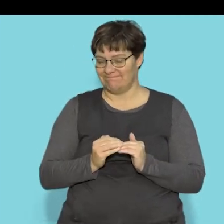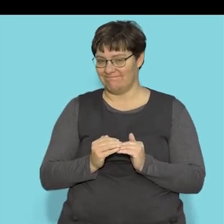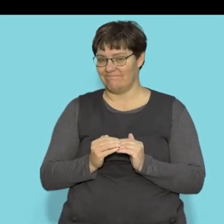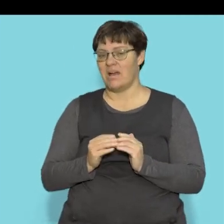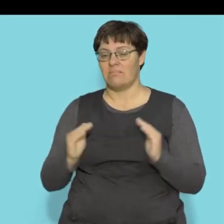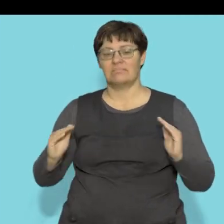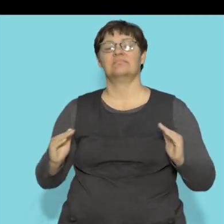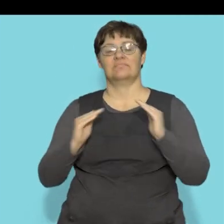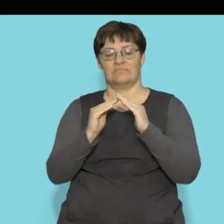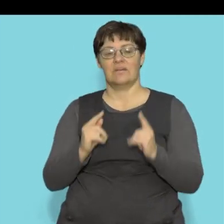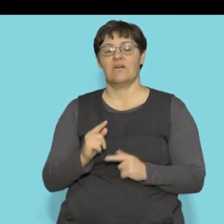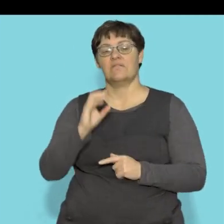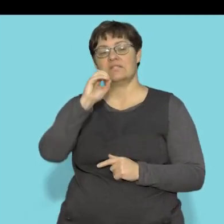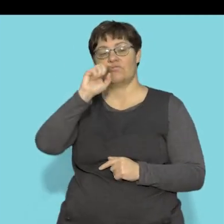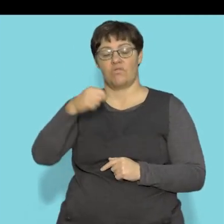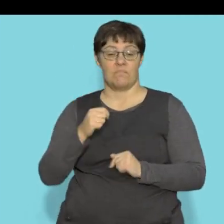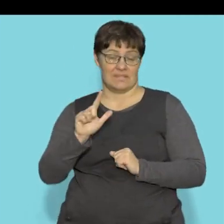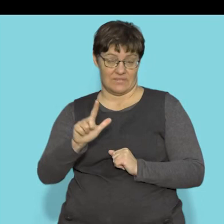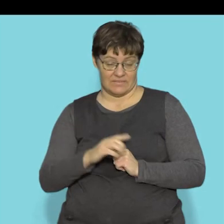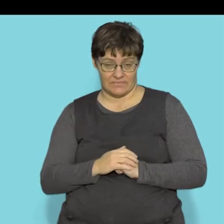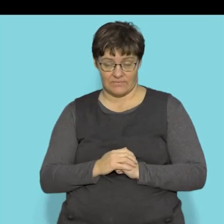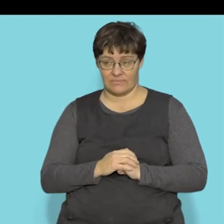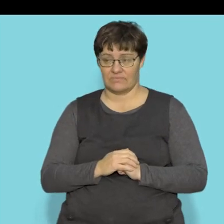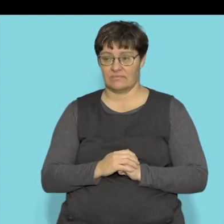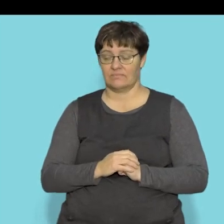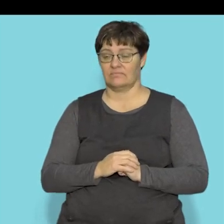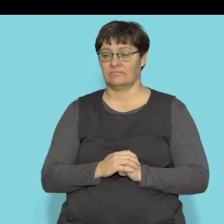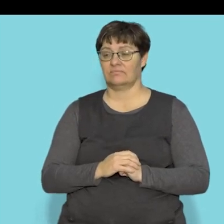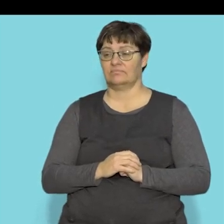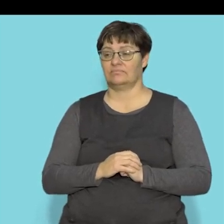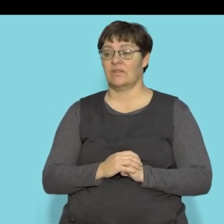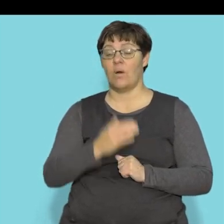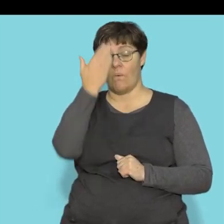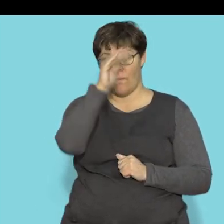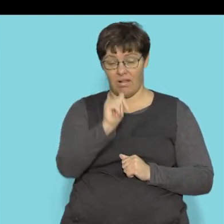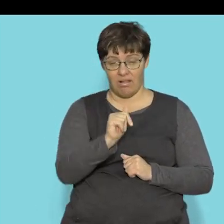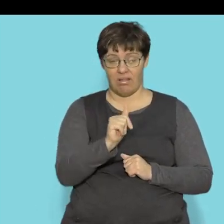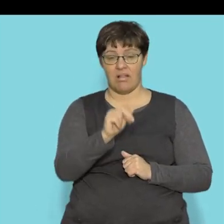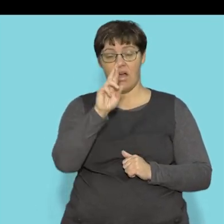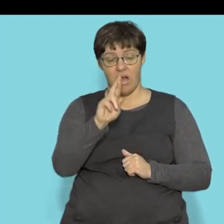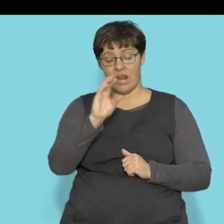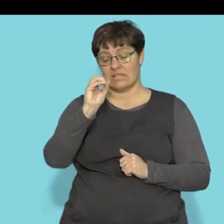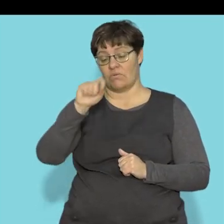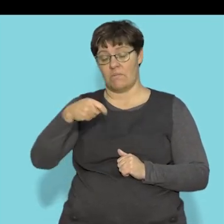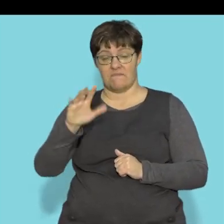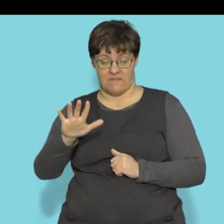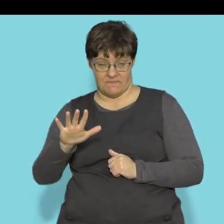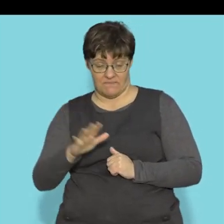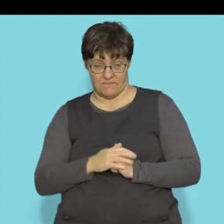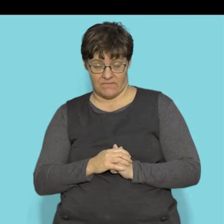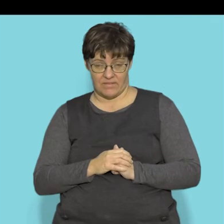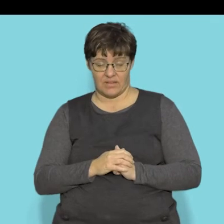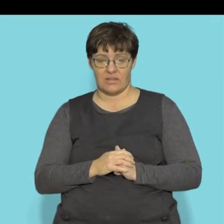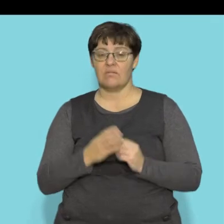up, there's a height gain of 0,7. So we know that the radius is 0,5. We've got